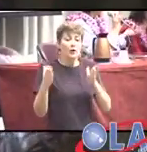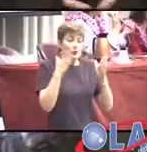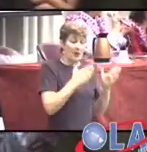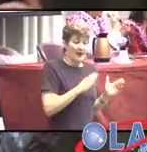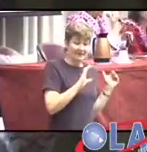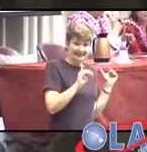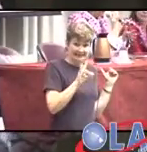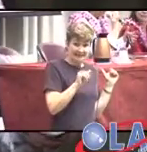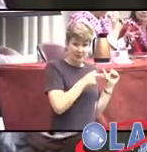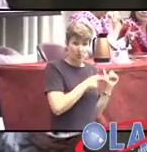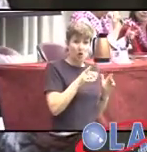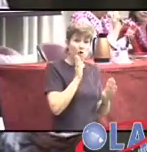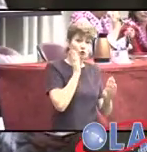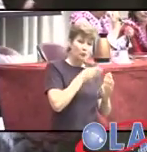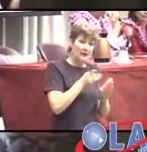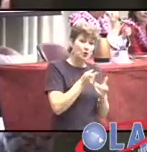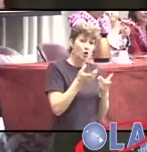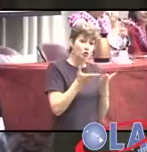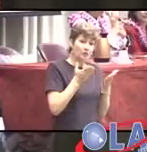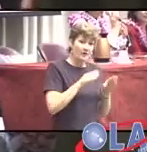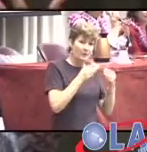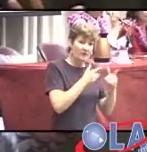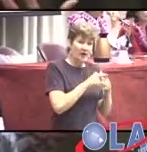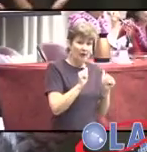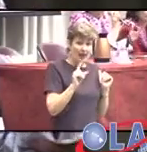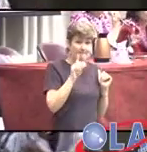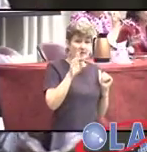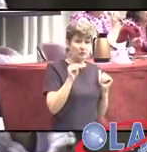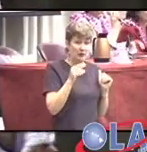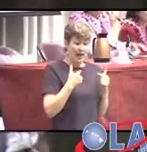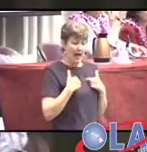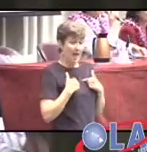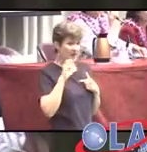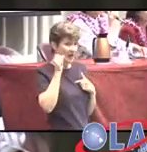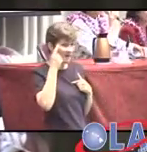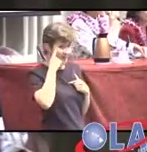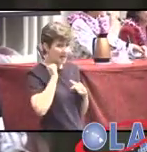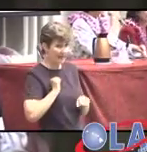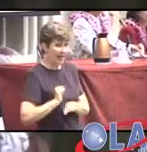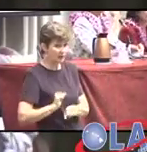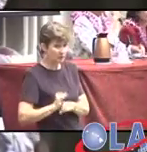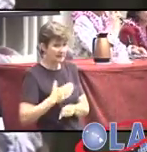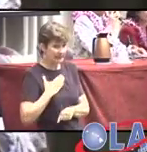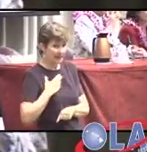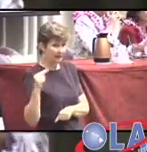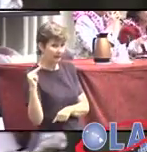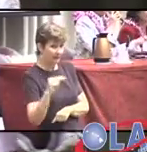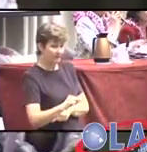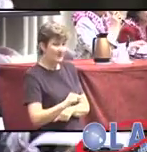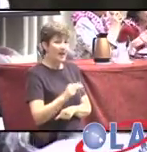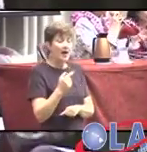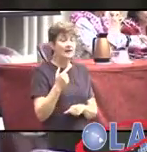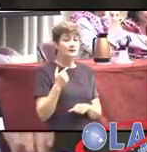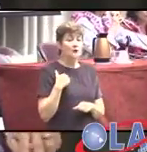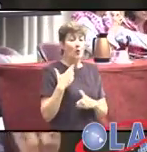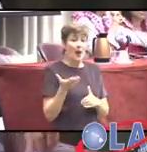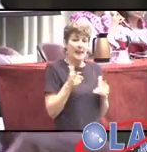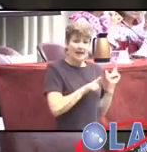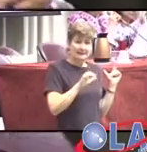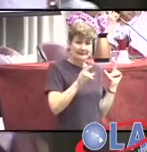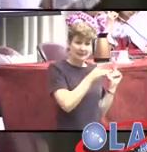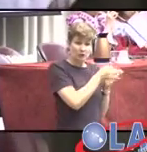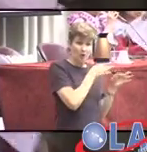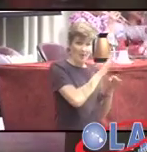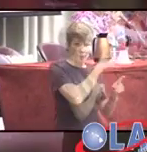have Cindy, who's a direct service provider and administrator, and I come from a government agency. So I will let Cindy talk about